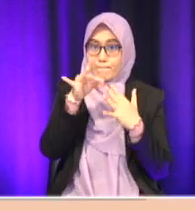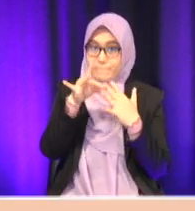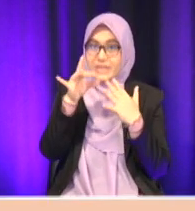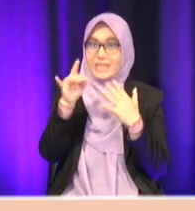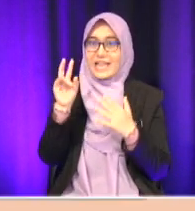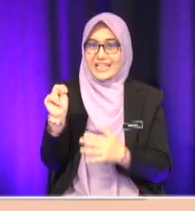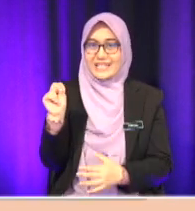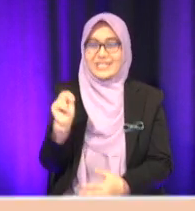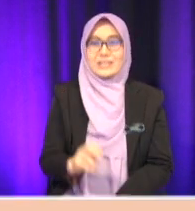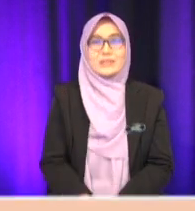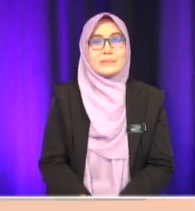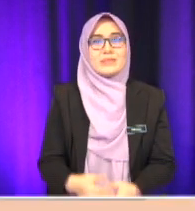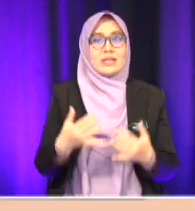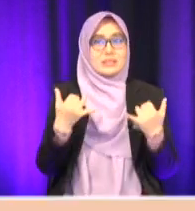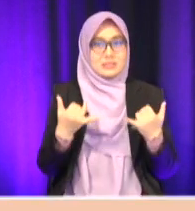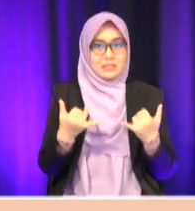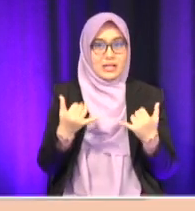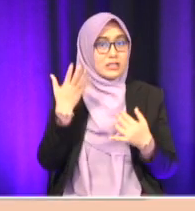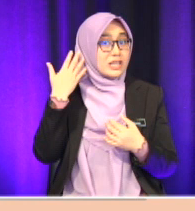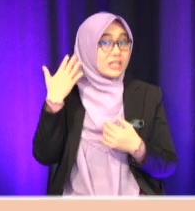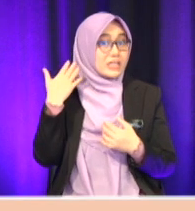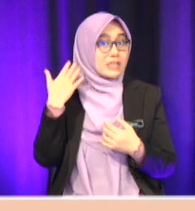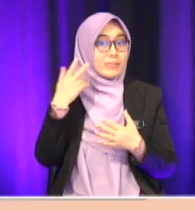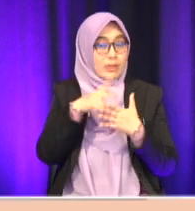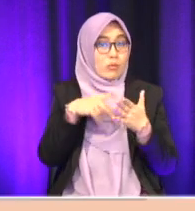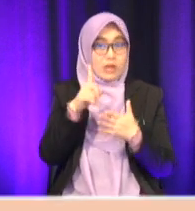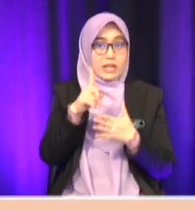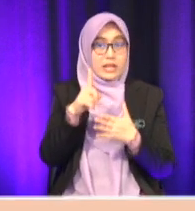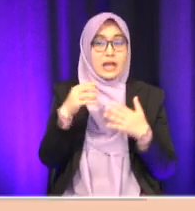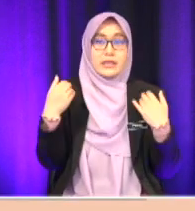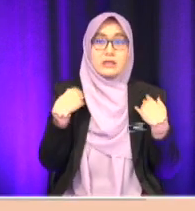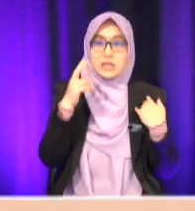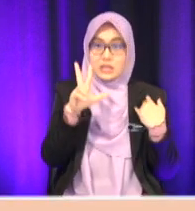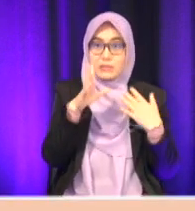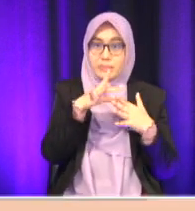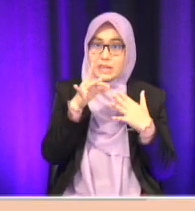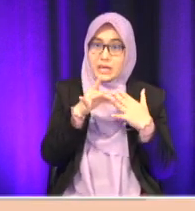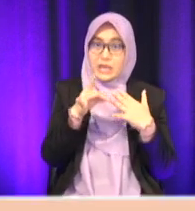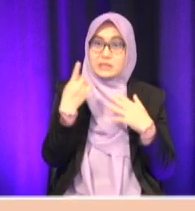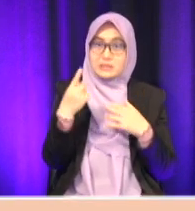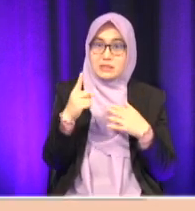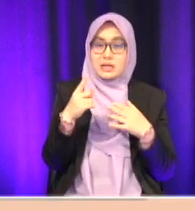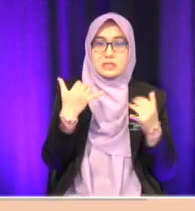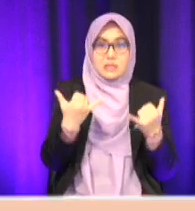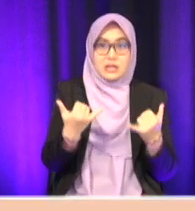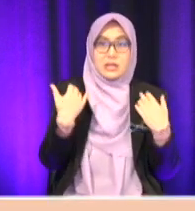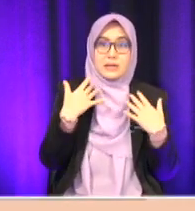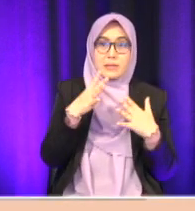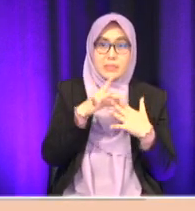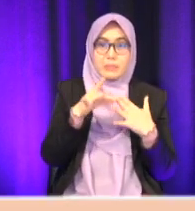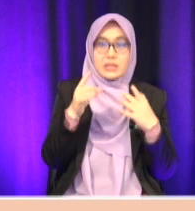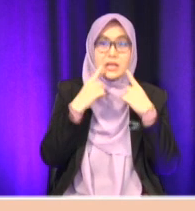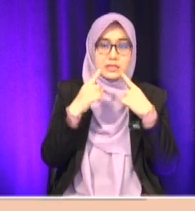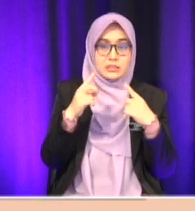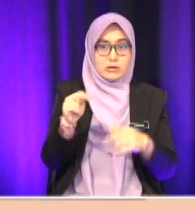3. Now we have 4: A, B, C, and D. And try not to spend